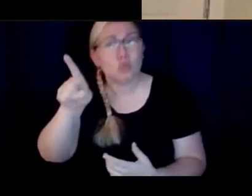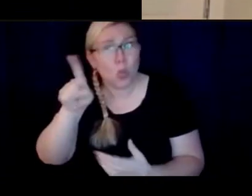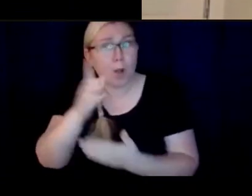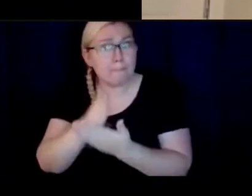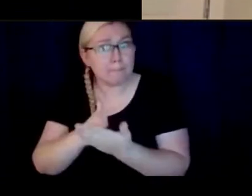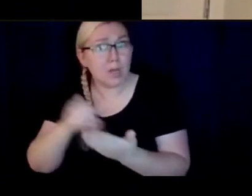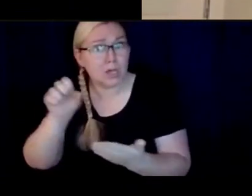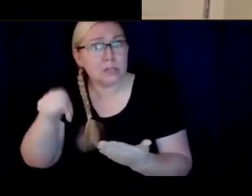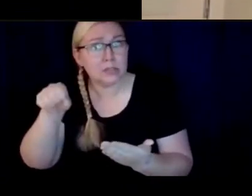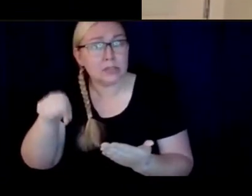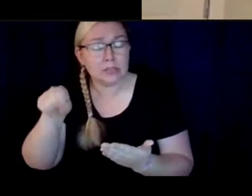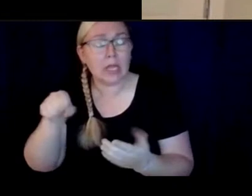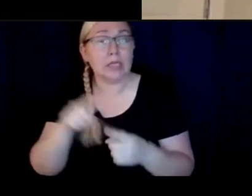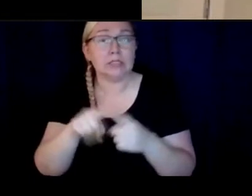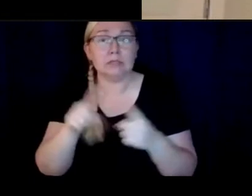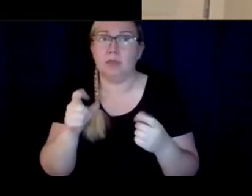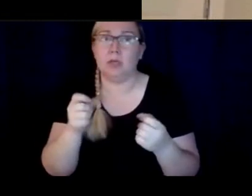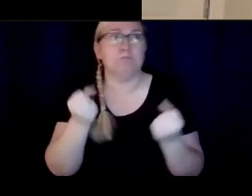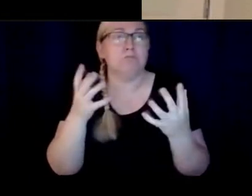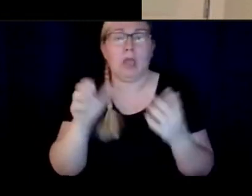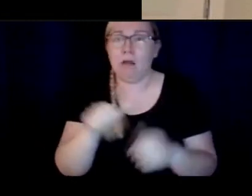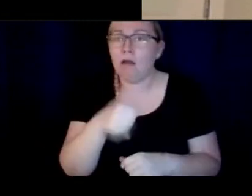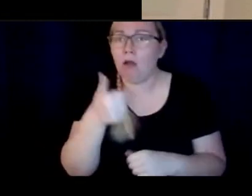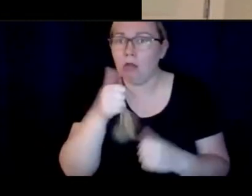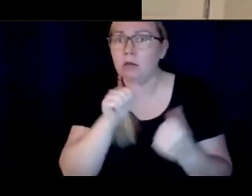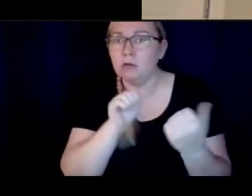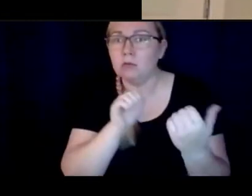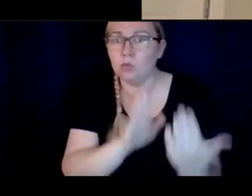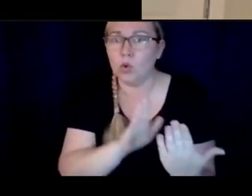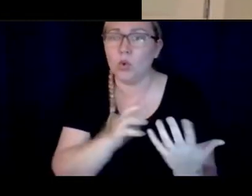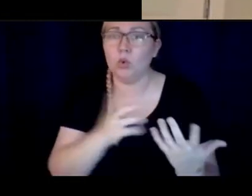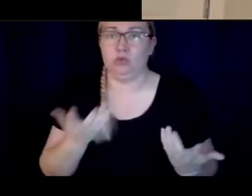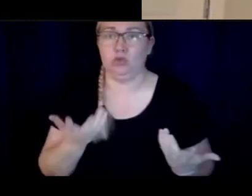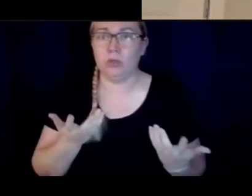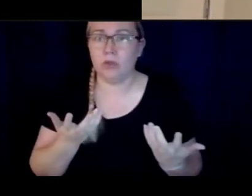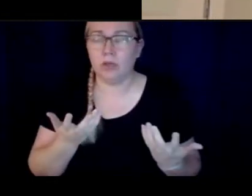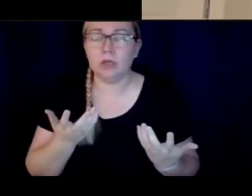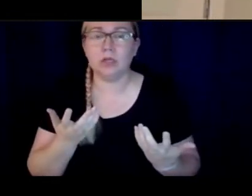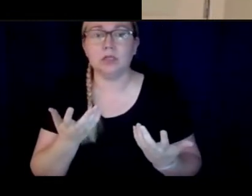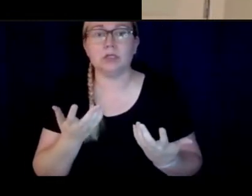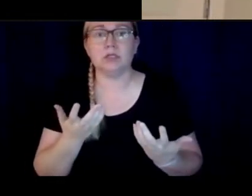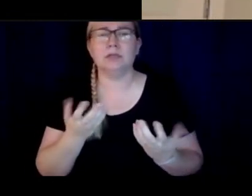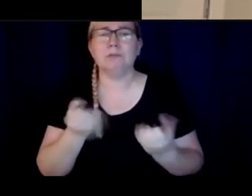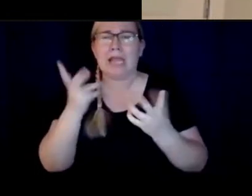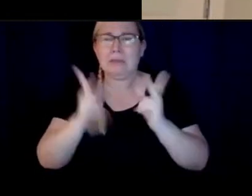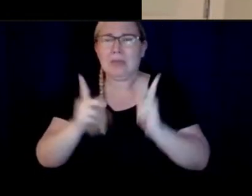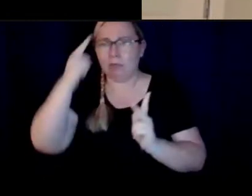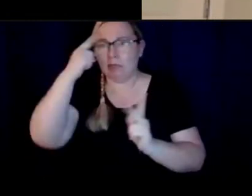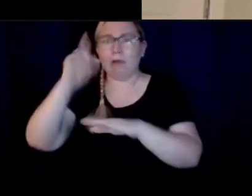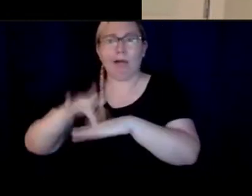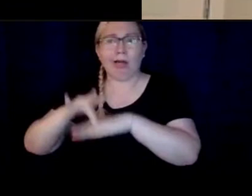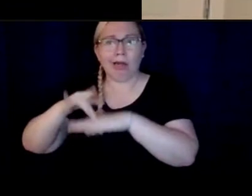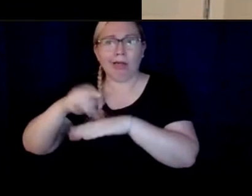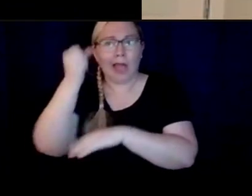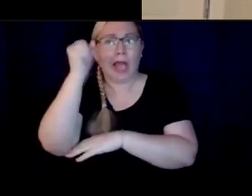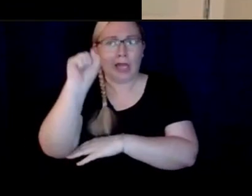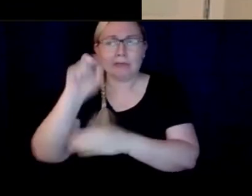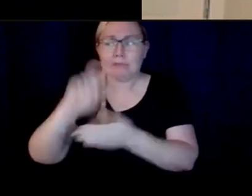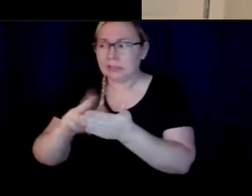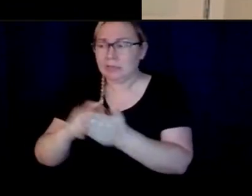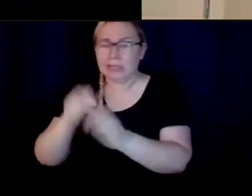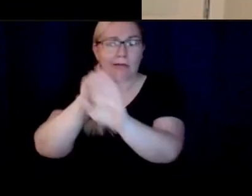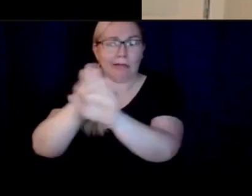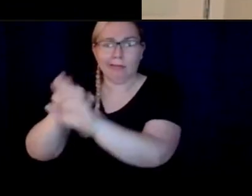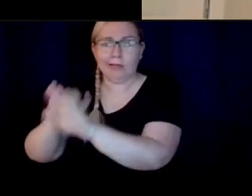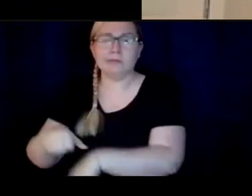be probably some of the things that most people associate with activism, but everybody should be an